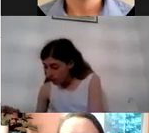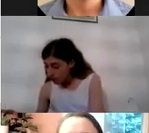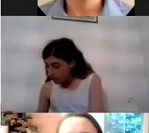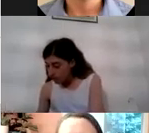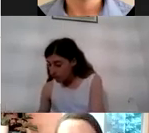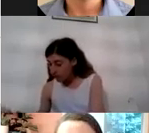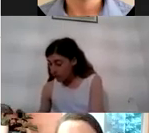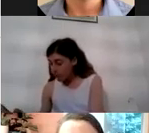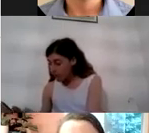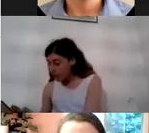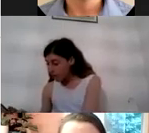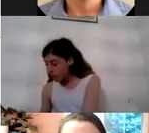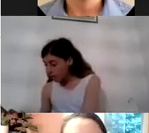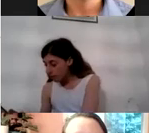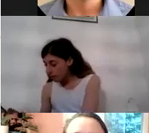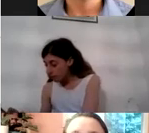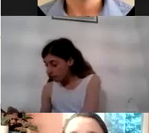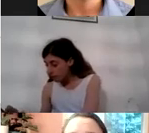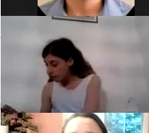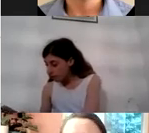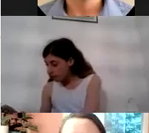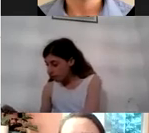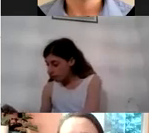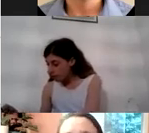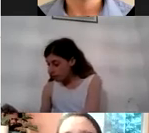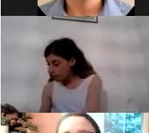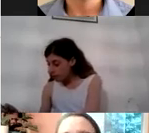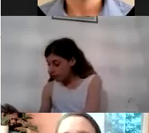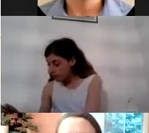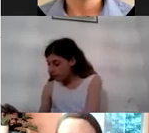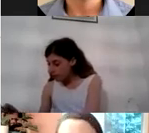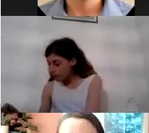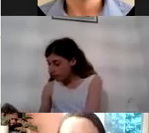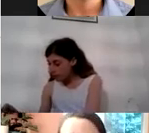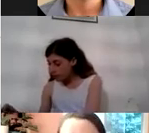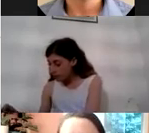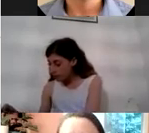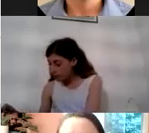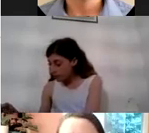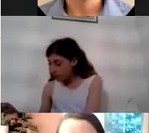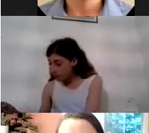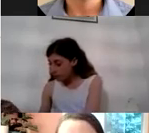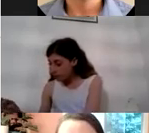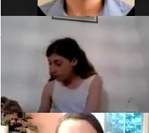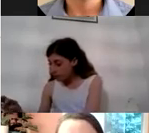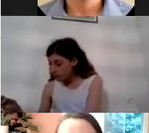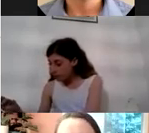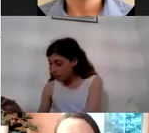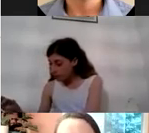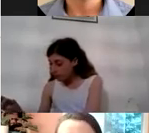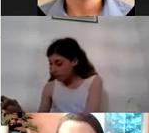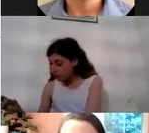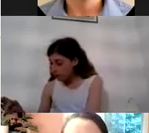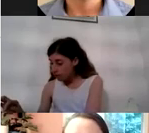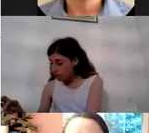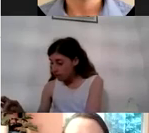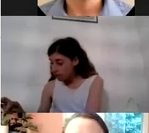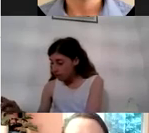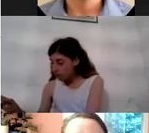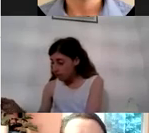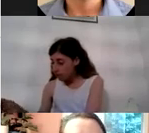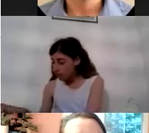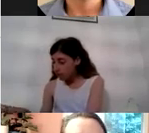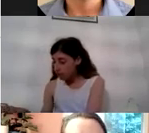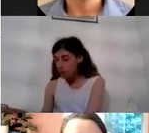and look at how these lived experiences can connect to some larger systemic factors.